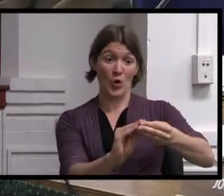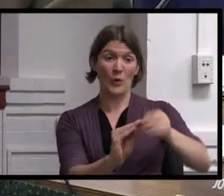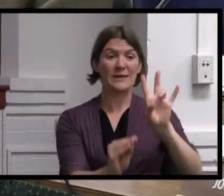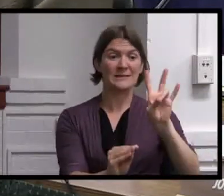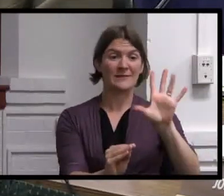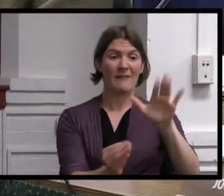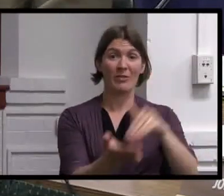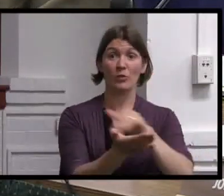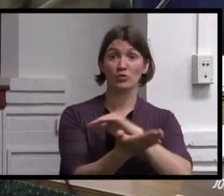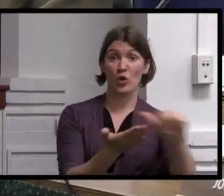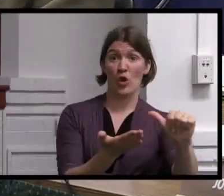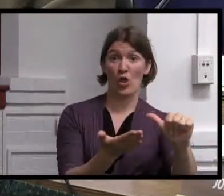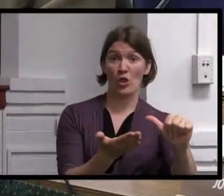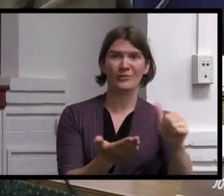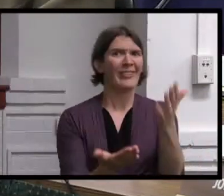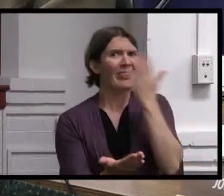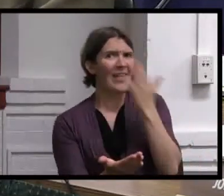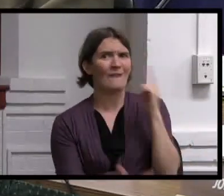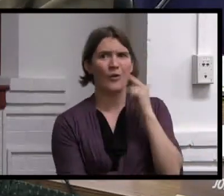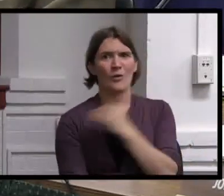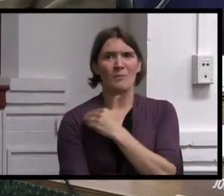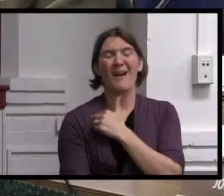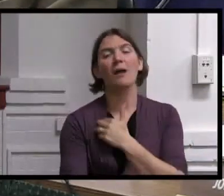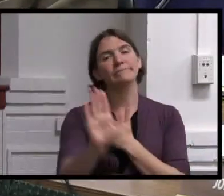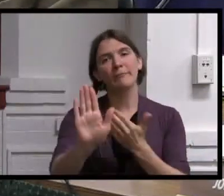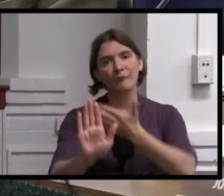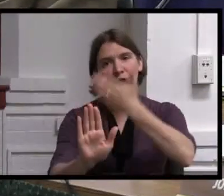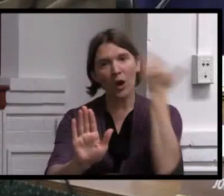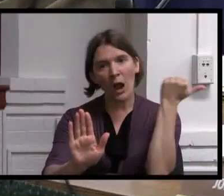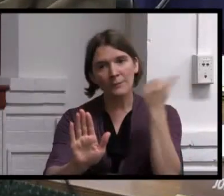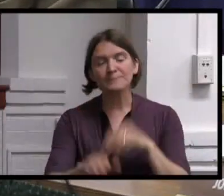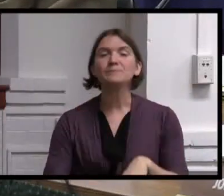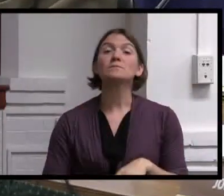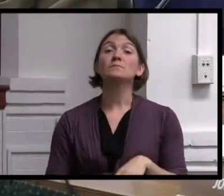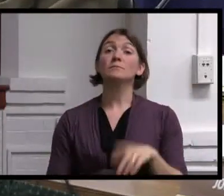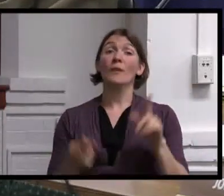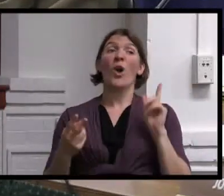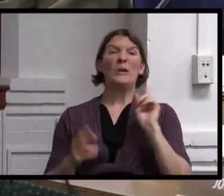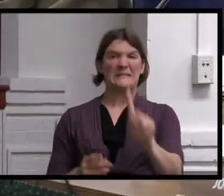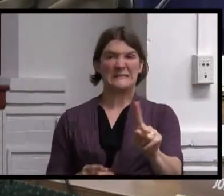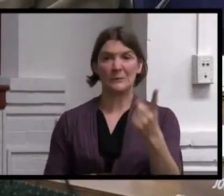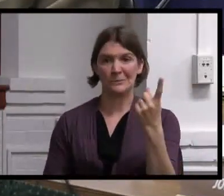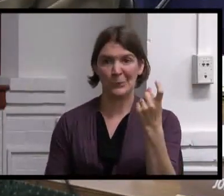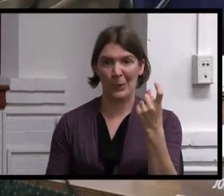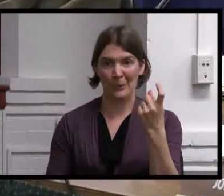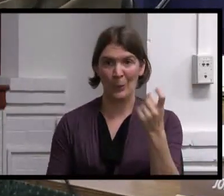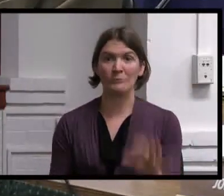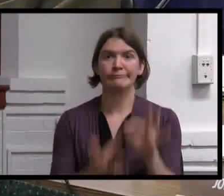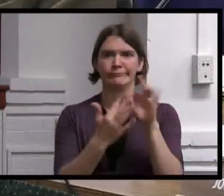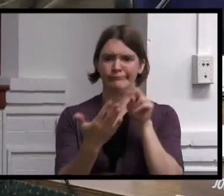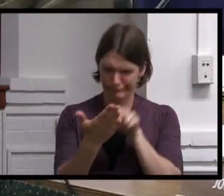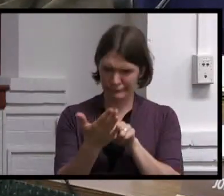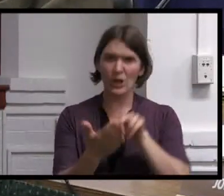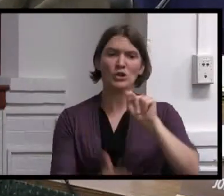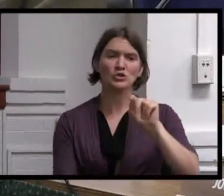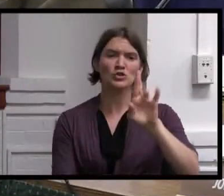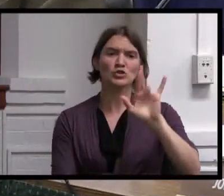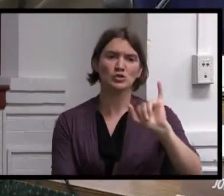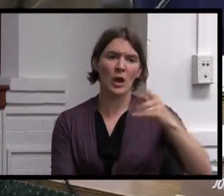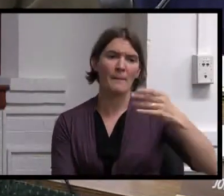is $75,000. Thank you for that. I should have pointed that out, and I also should have pointed out there's one other special feature to this, which is the